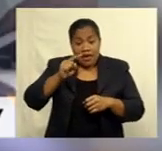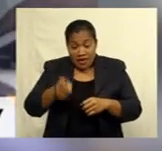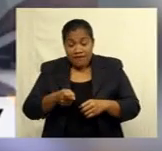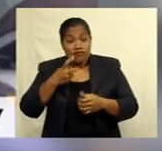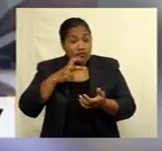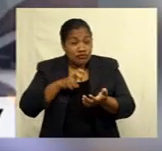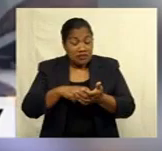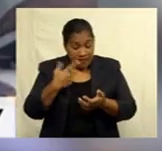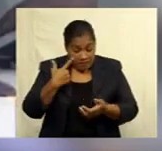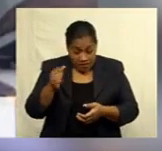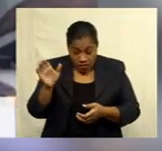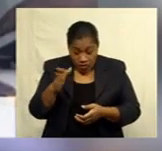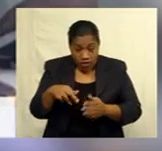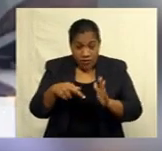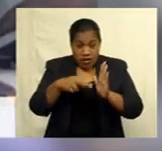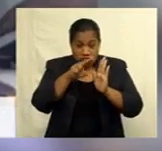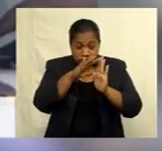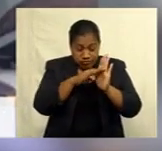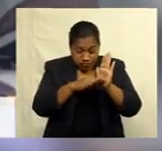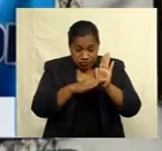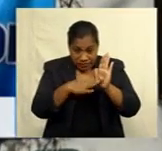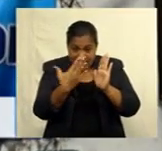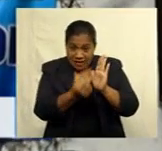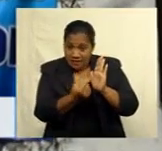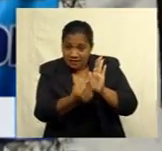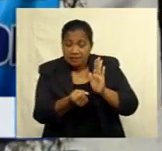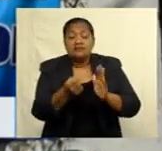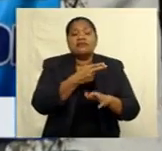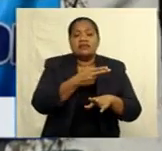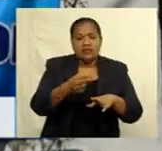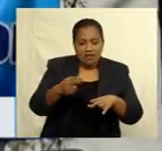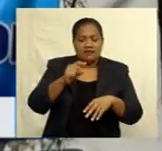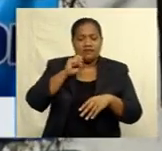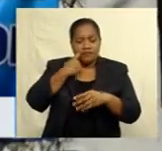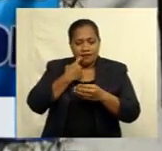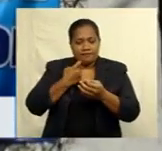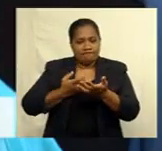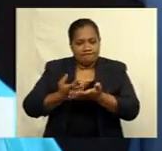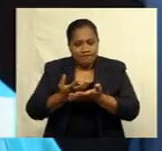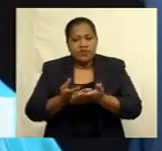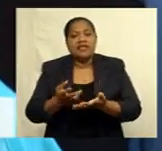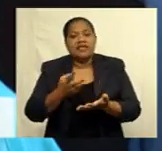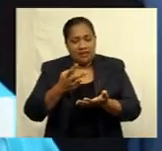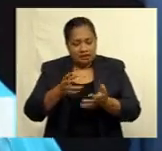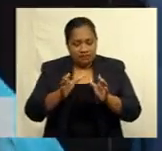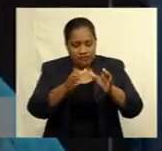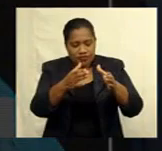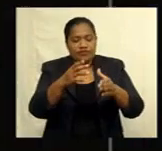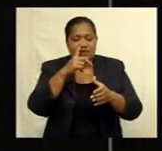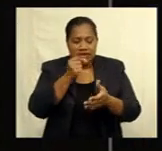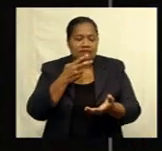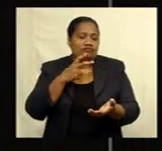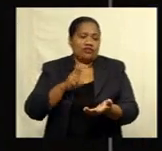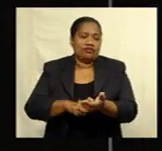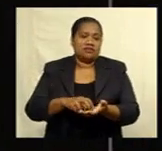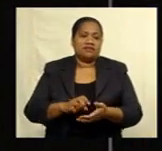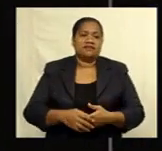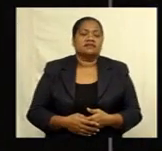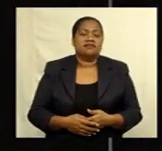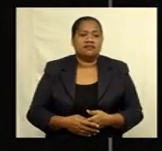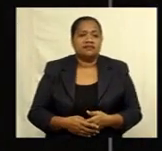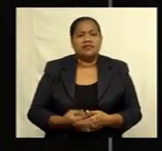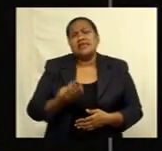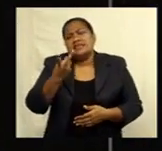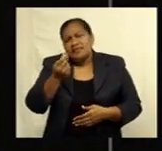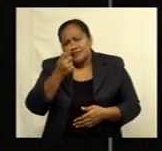finds that all requirements have been met and the objection has been dealt with, the party may be registered. Some market vendors